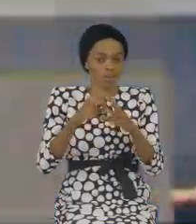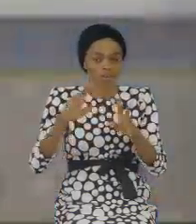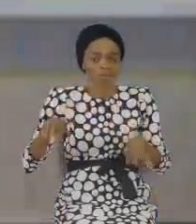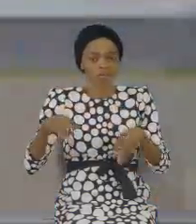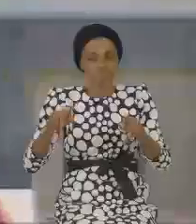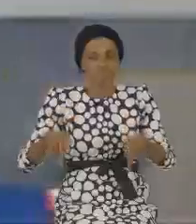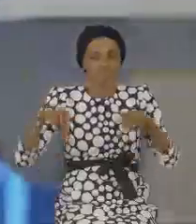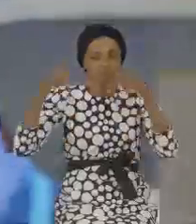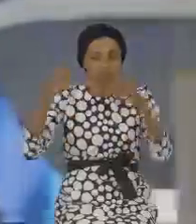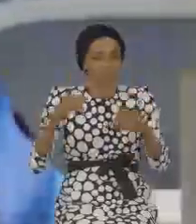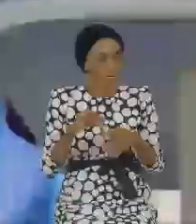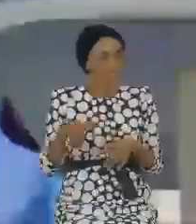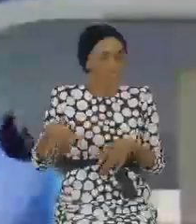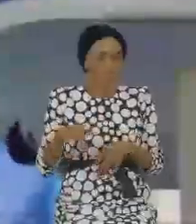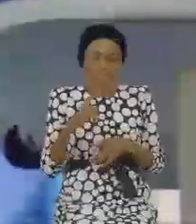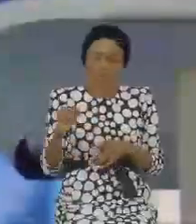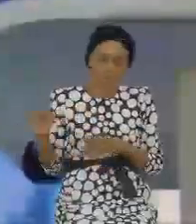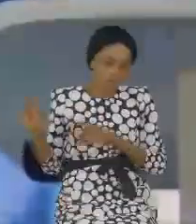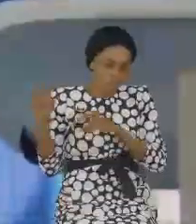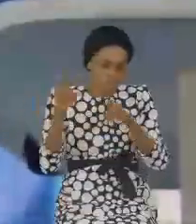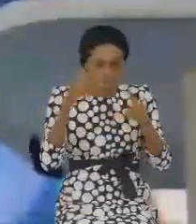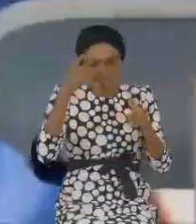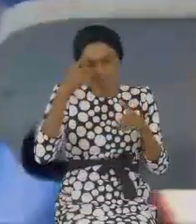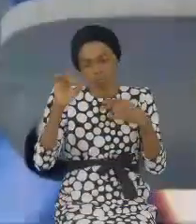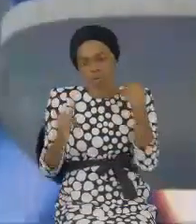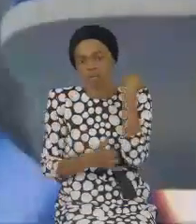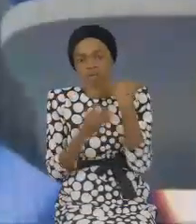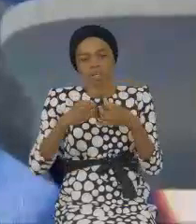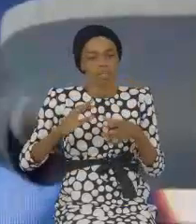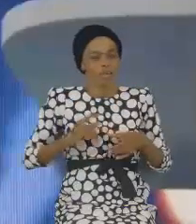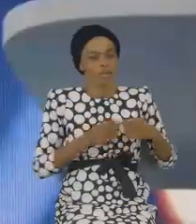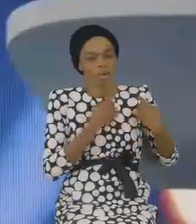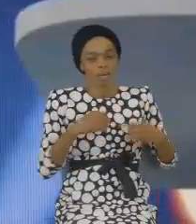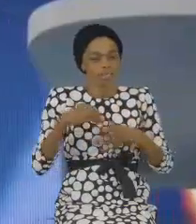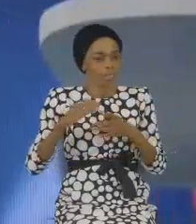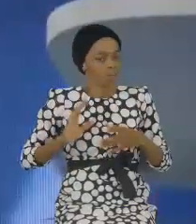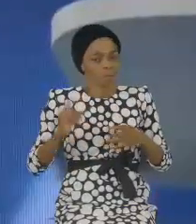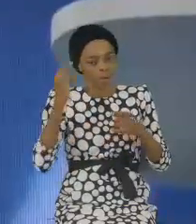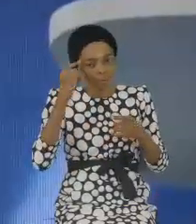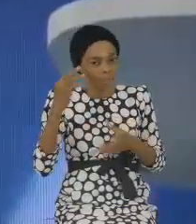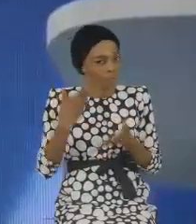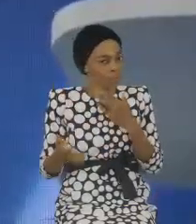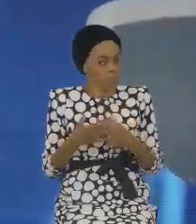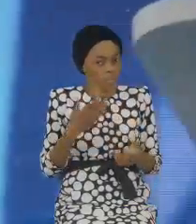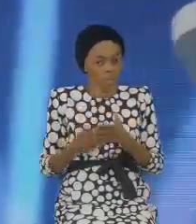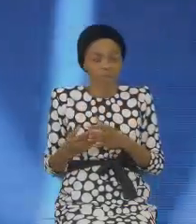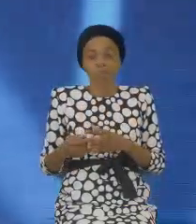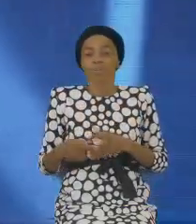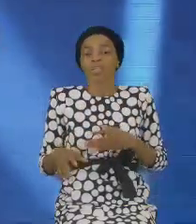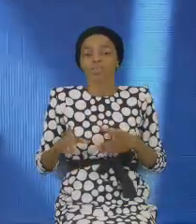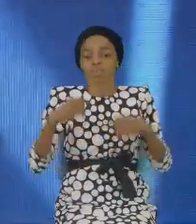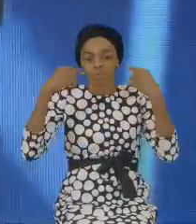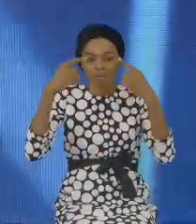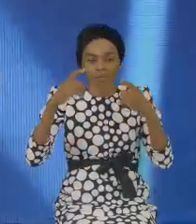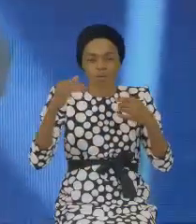they're seeking a country. In our heart, in our mind, whatever success we have in the present day ministry,